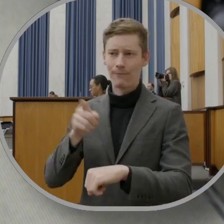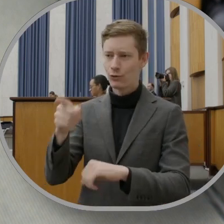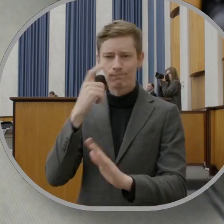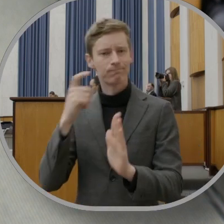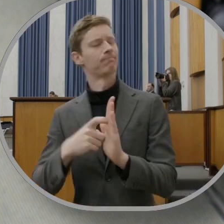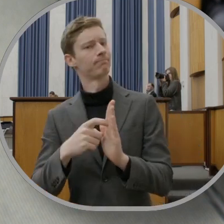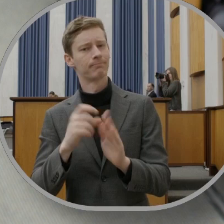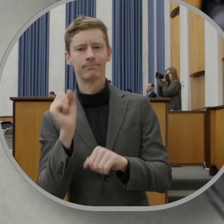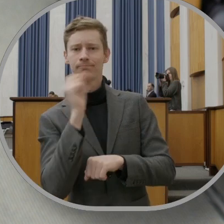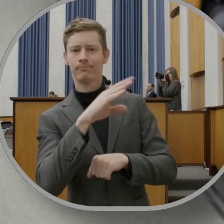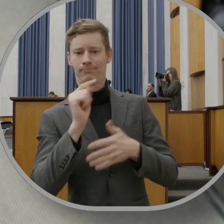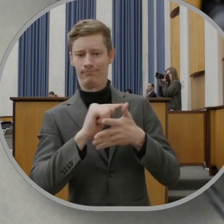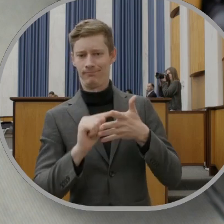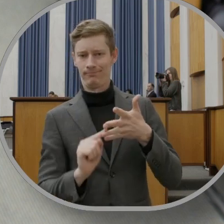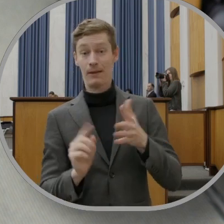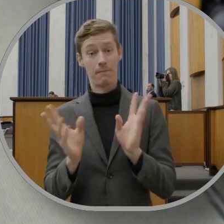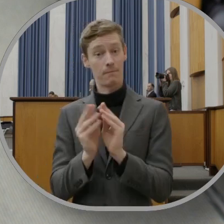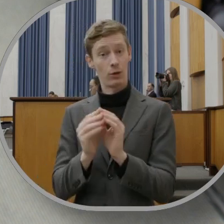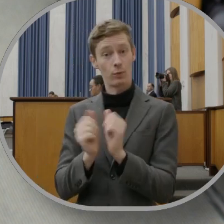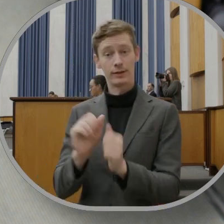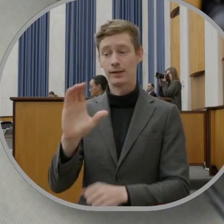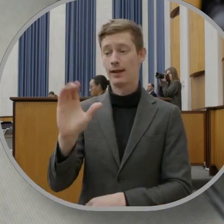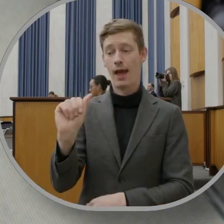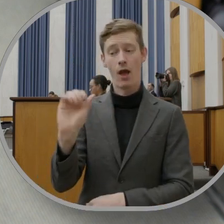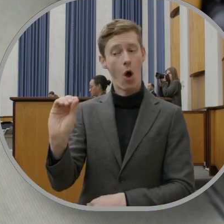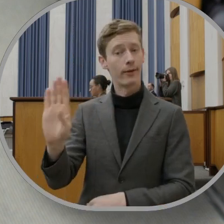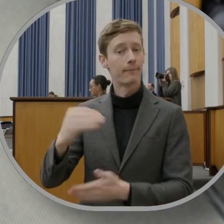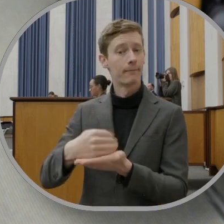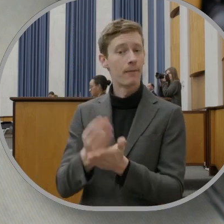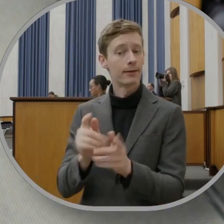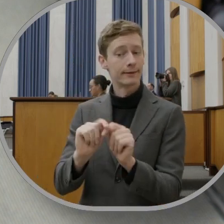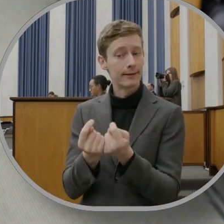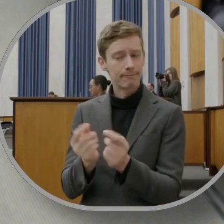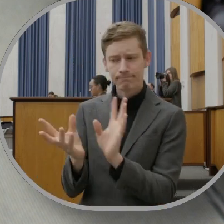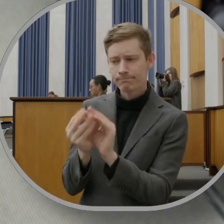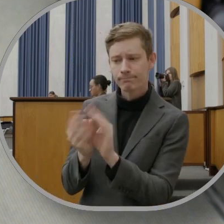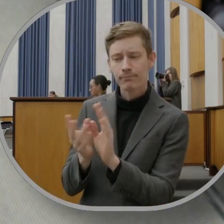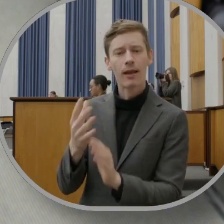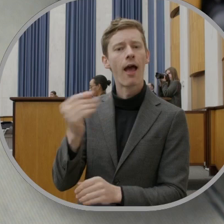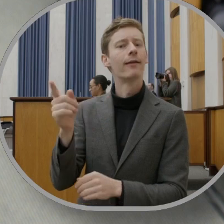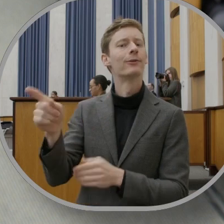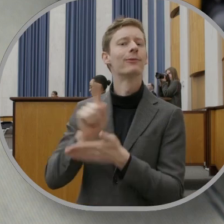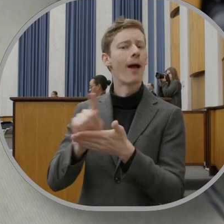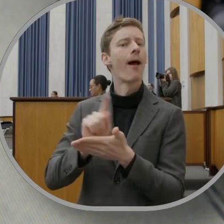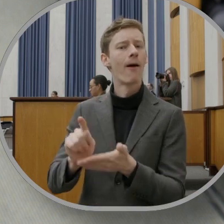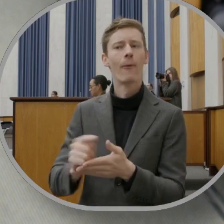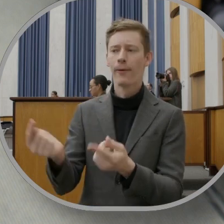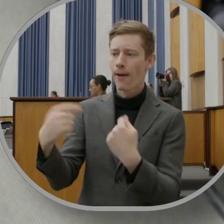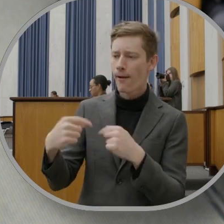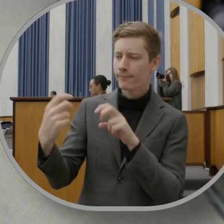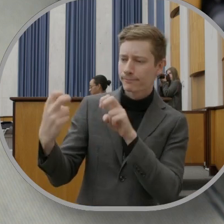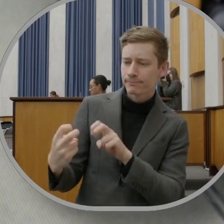investment, to meet with the CAO and his budget team, and for the time I know you'll spend in the weeks coming to